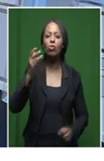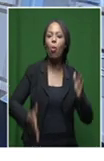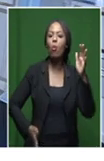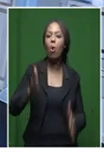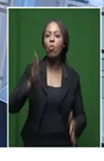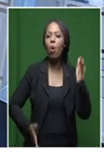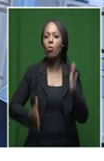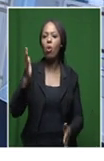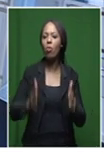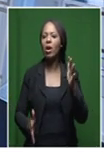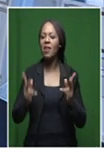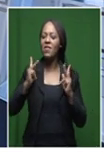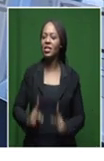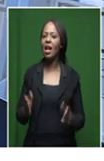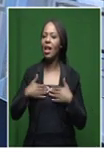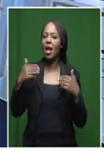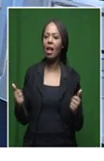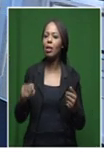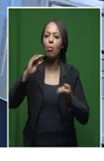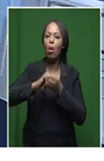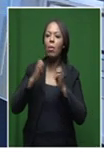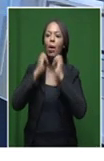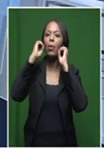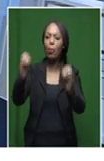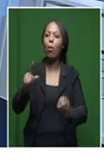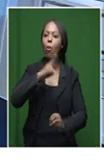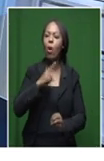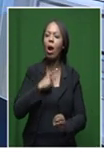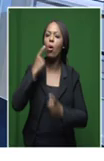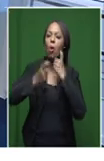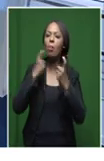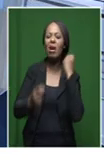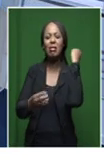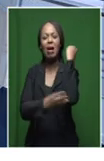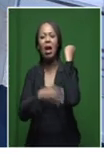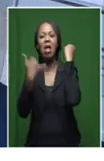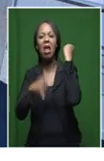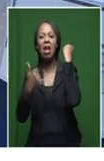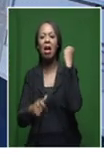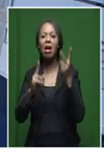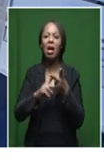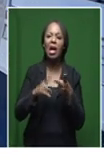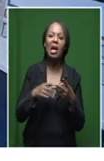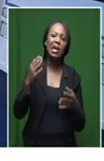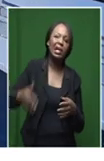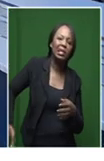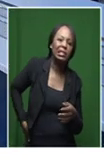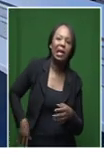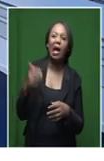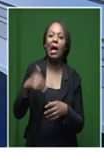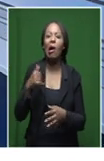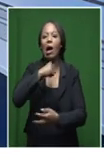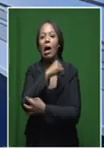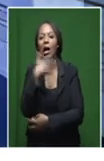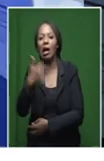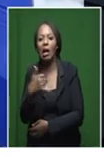I'm physically healthy, no real issues with me, why do I keep complaining about my sore knees and sore ankles? It might be